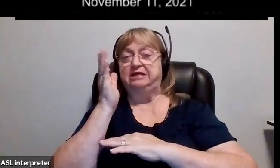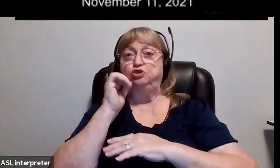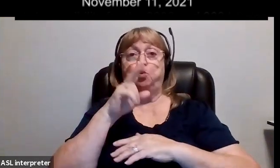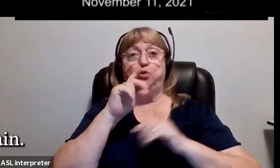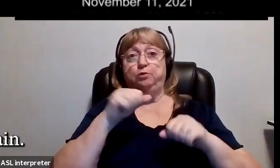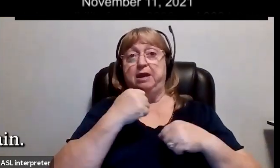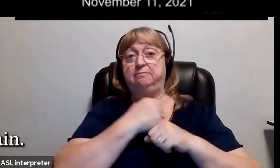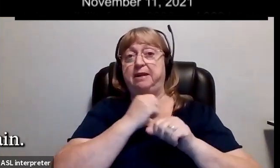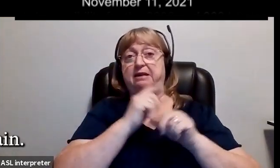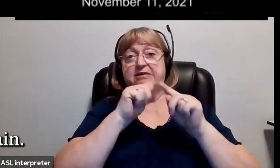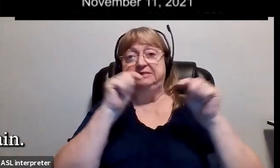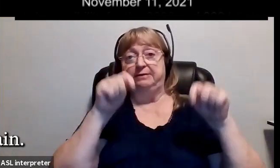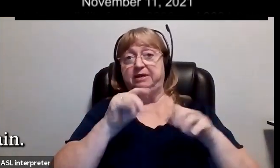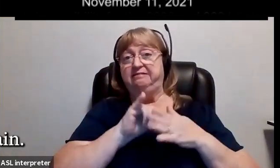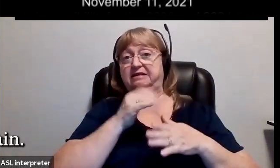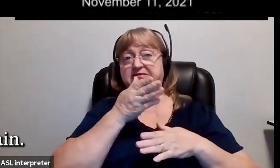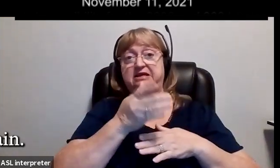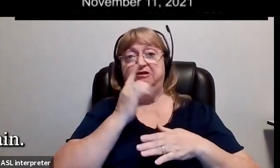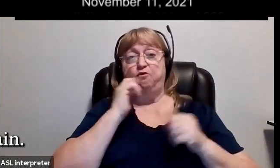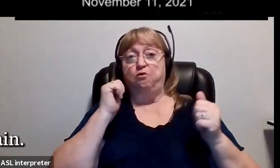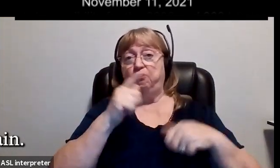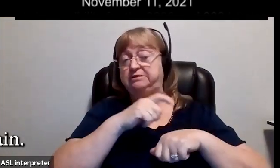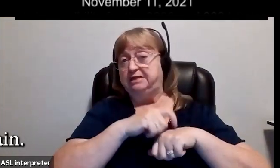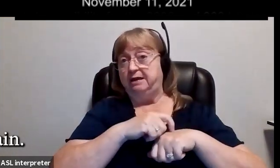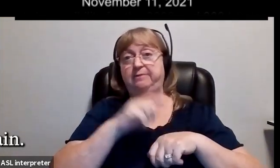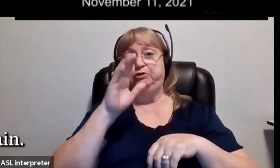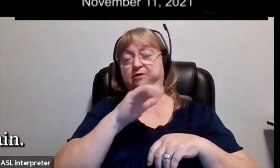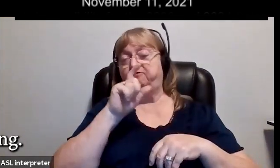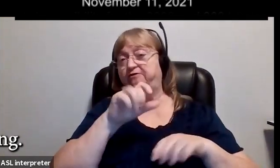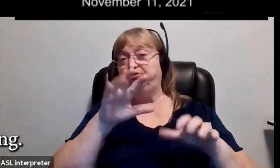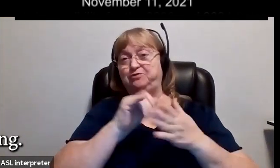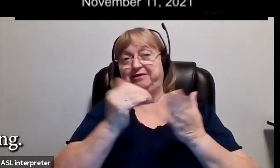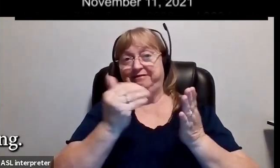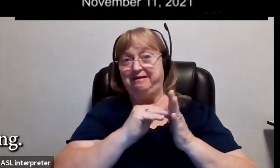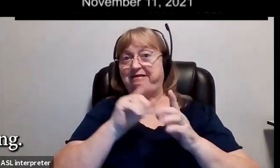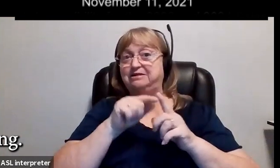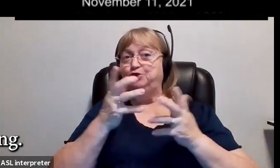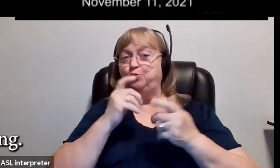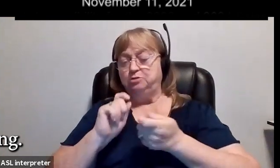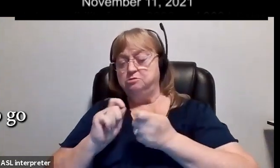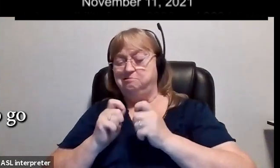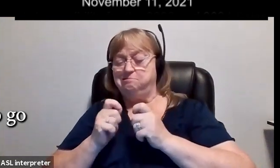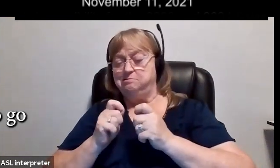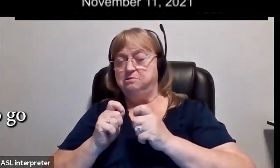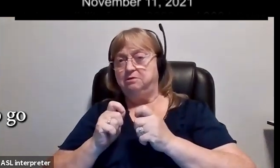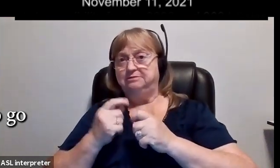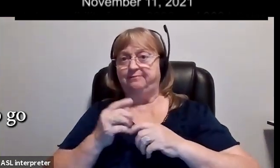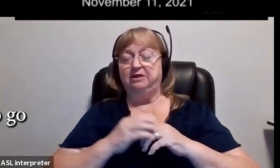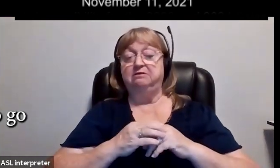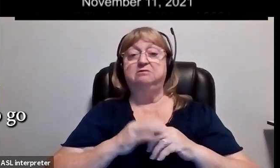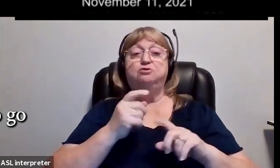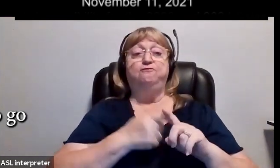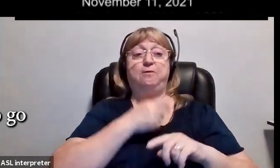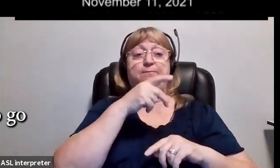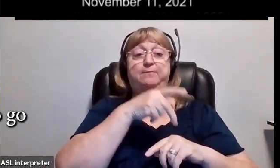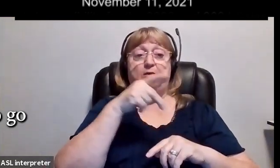a template that's there for you for all time, and you'll never have to do this again until you want to tweak something. So from